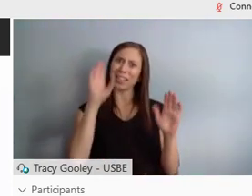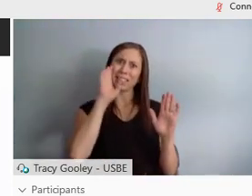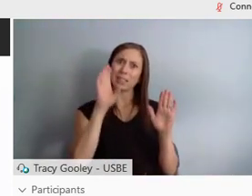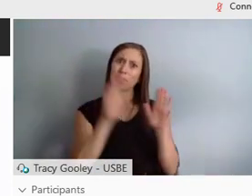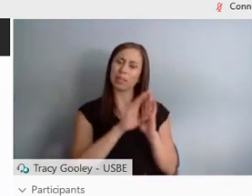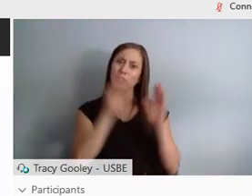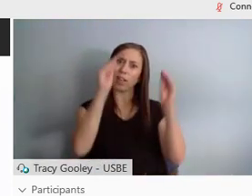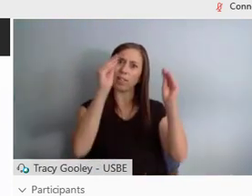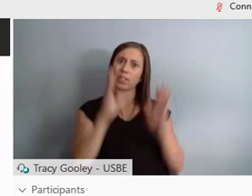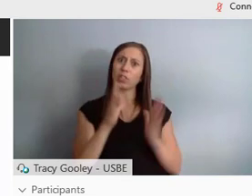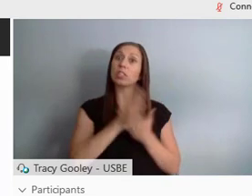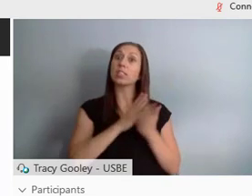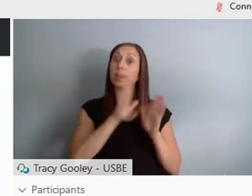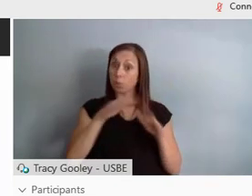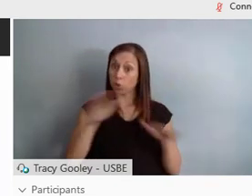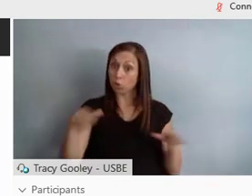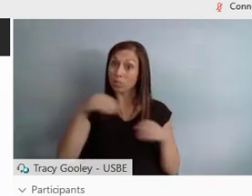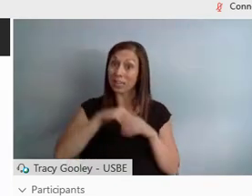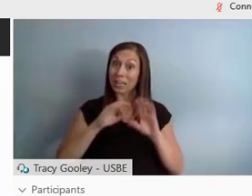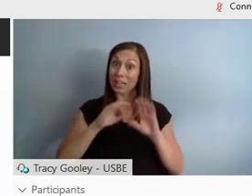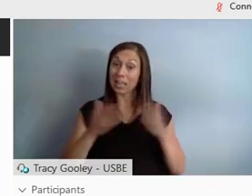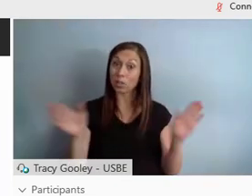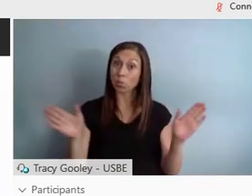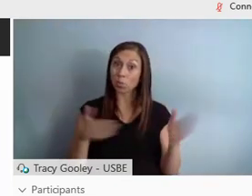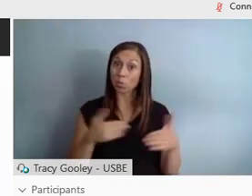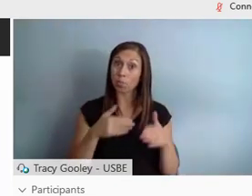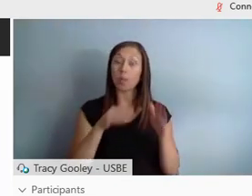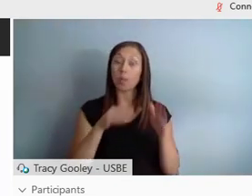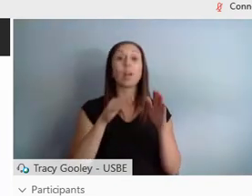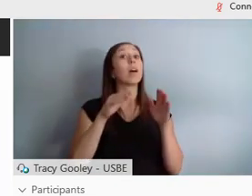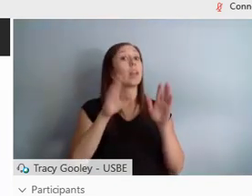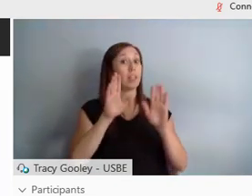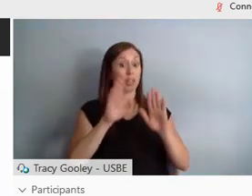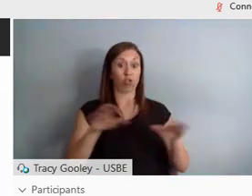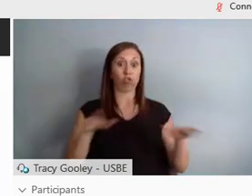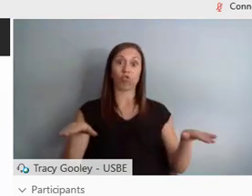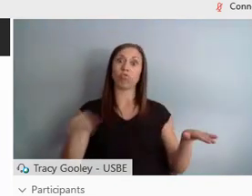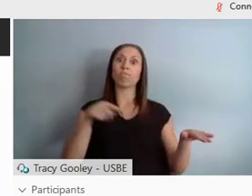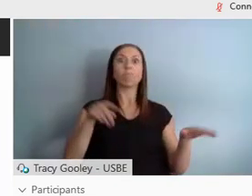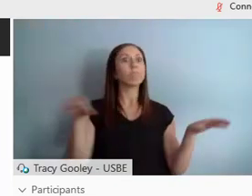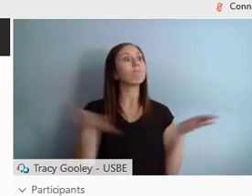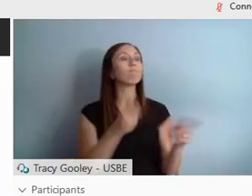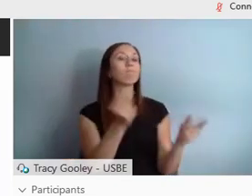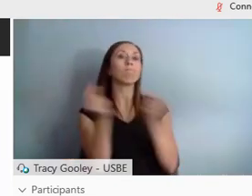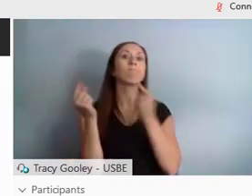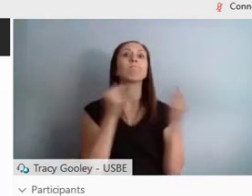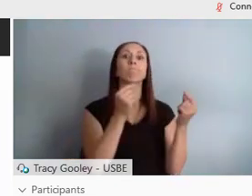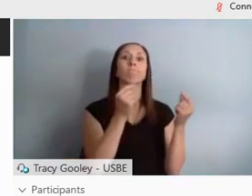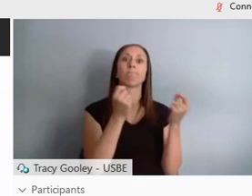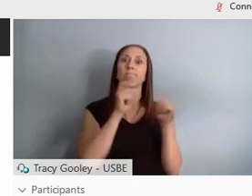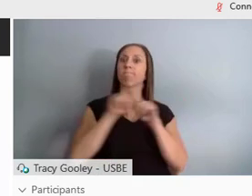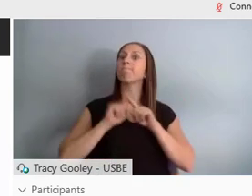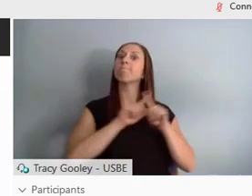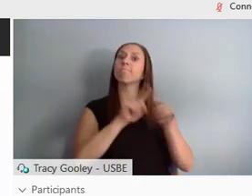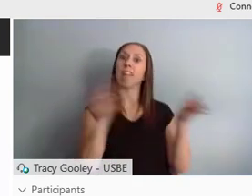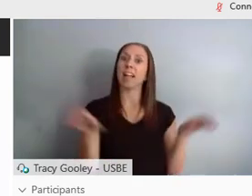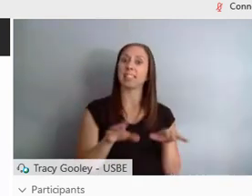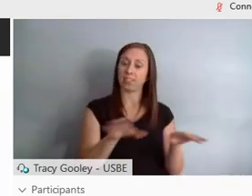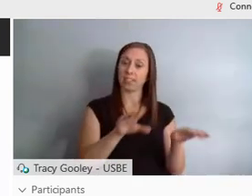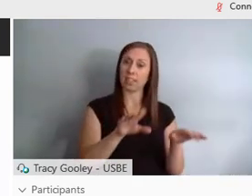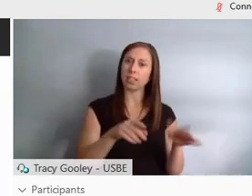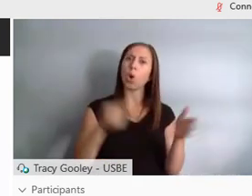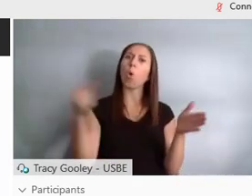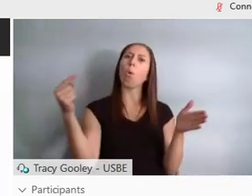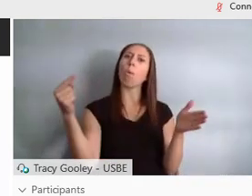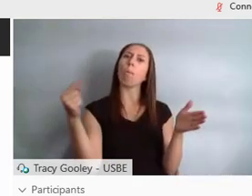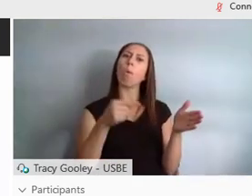of a teacher and some children in a classroom. The children are doing many different activities.